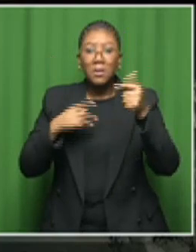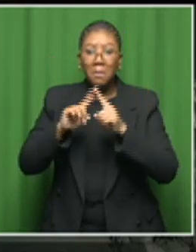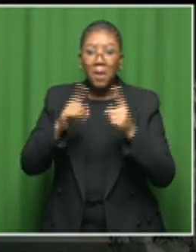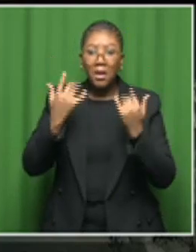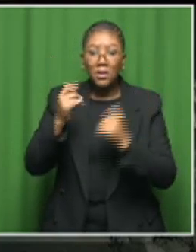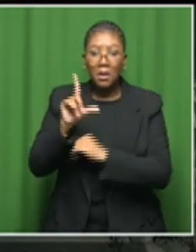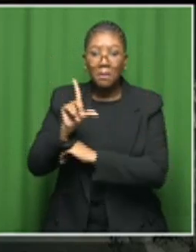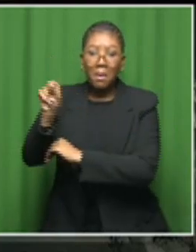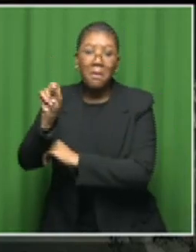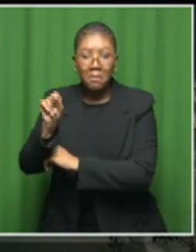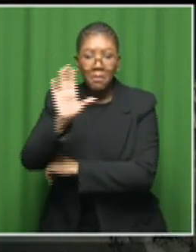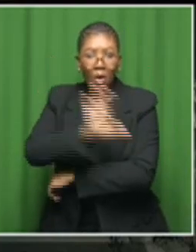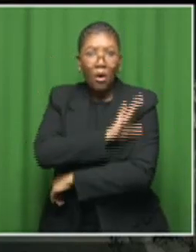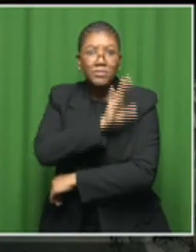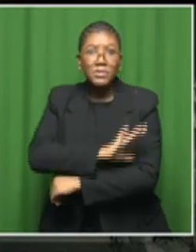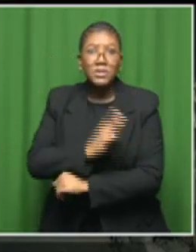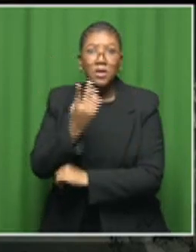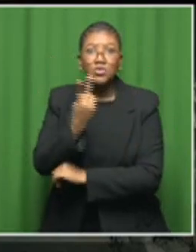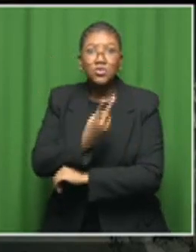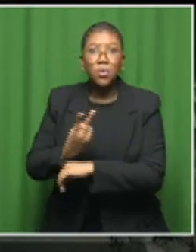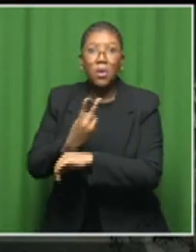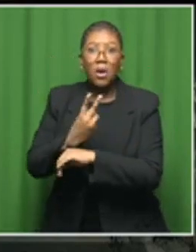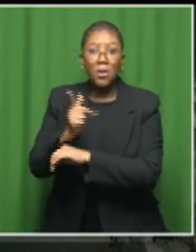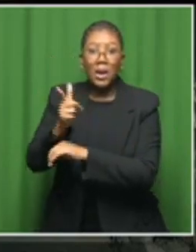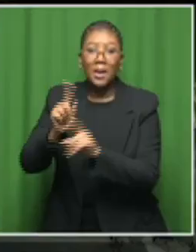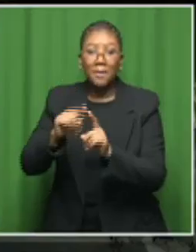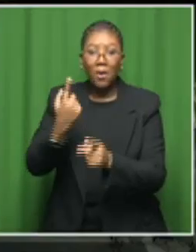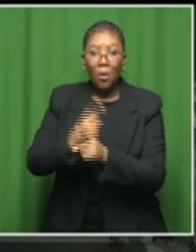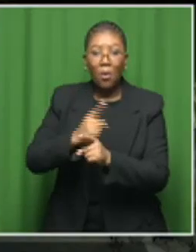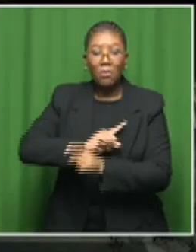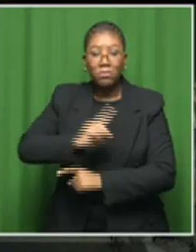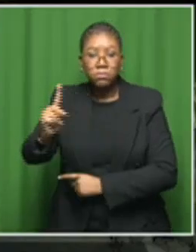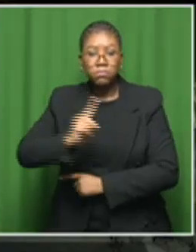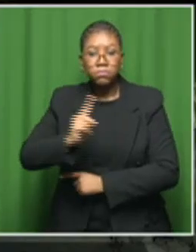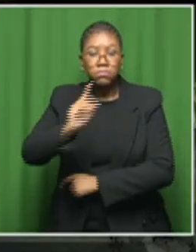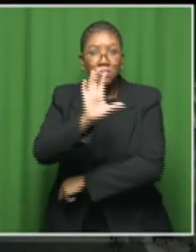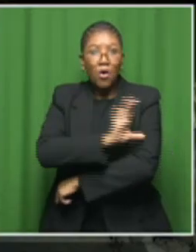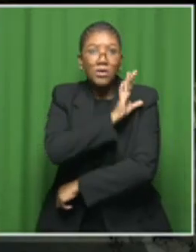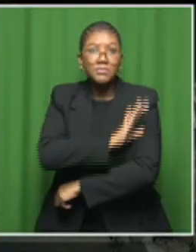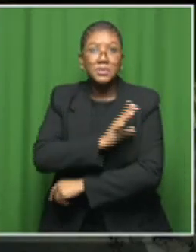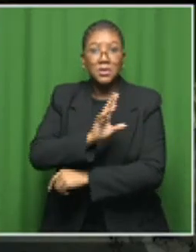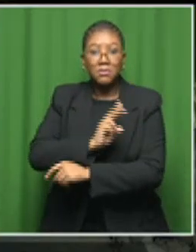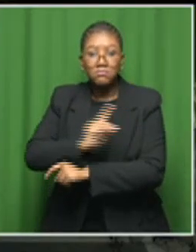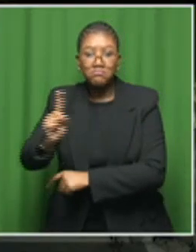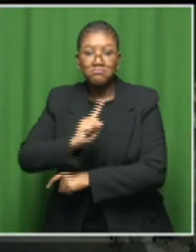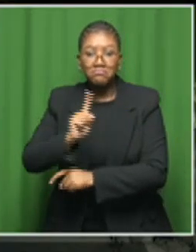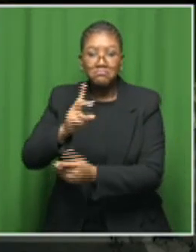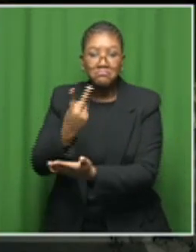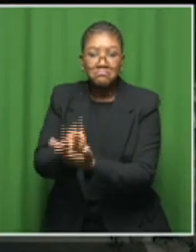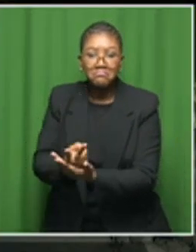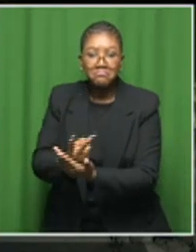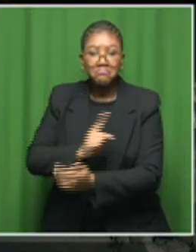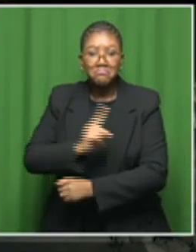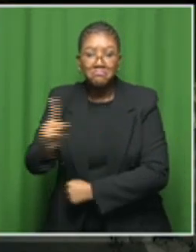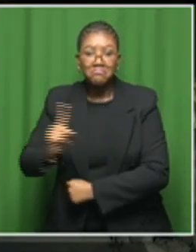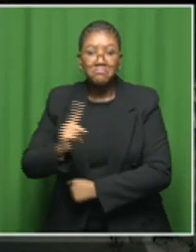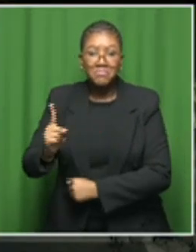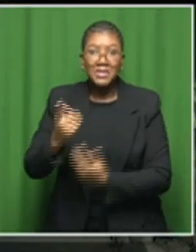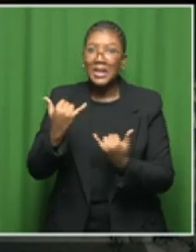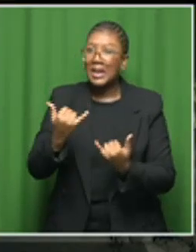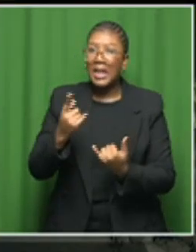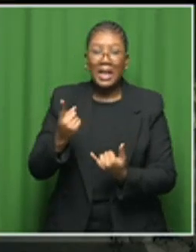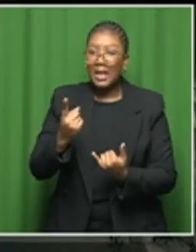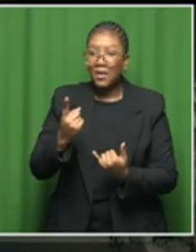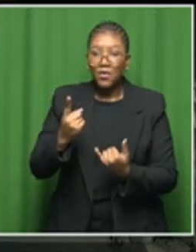to the hospital. So I was constantly in and out of hospital, to a point where he ultimately said to me, you know what, I cannot be paying